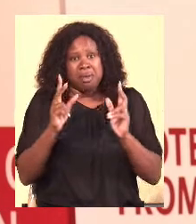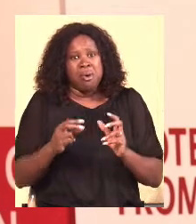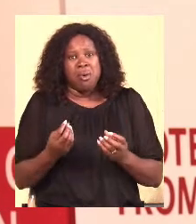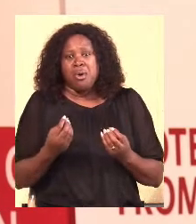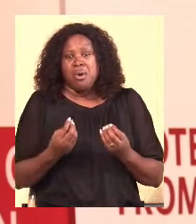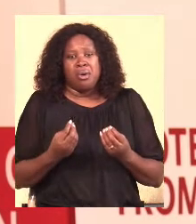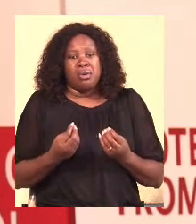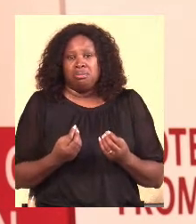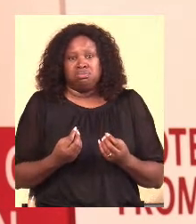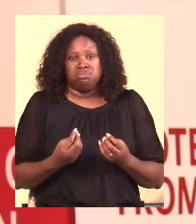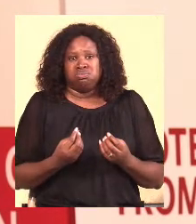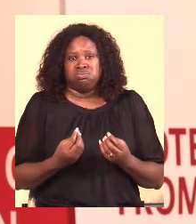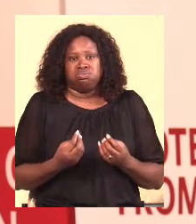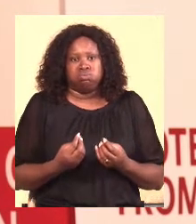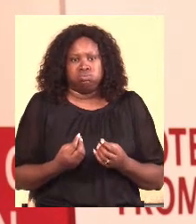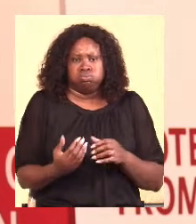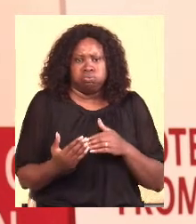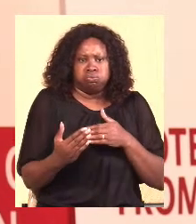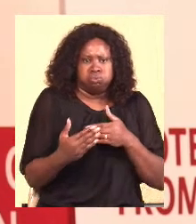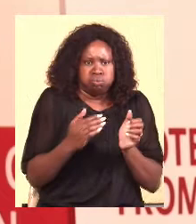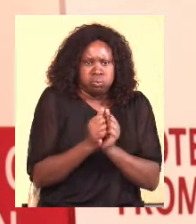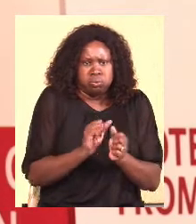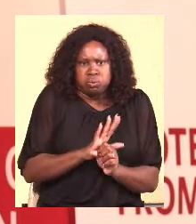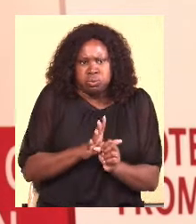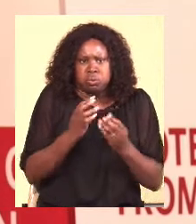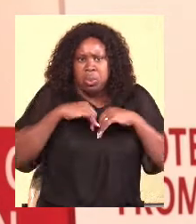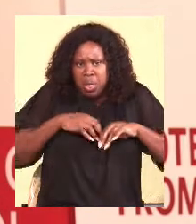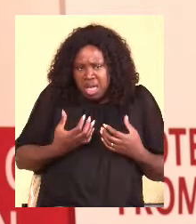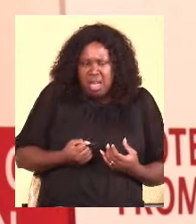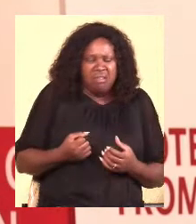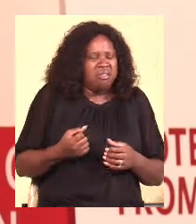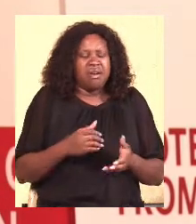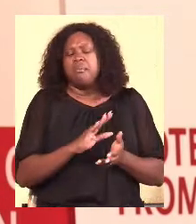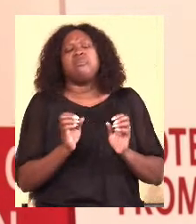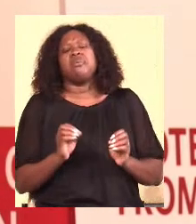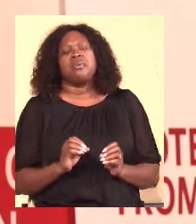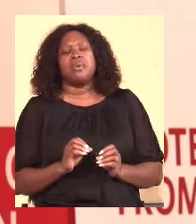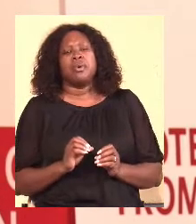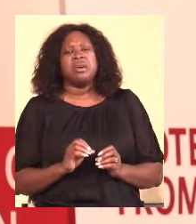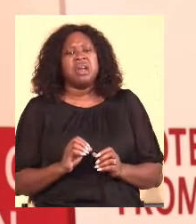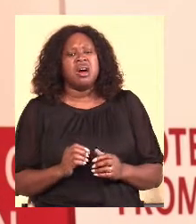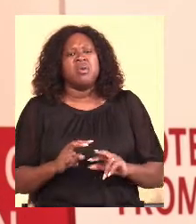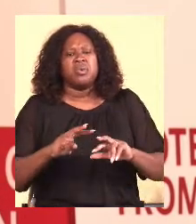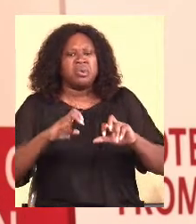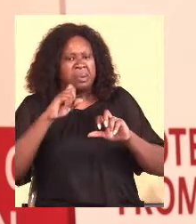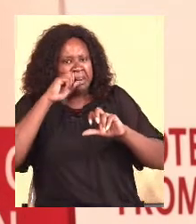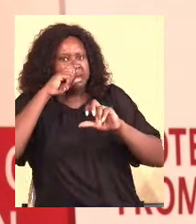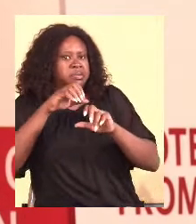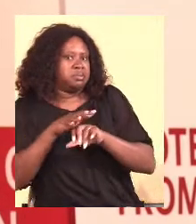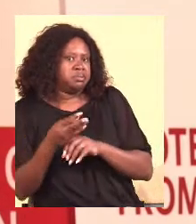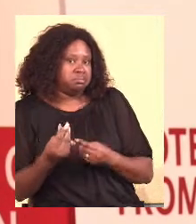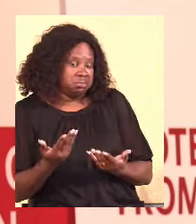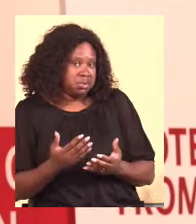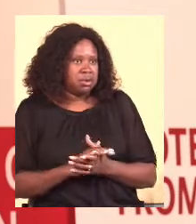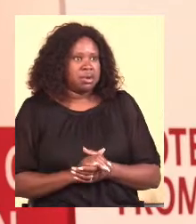exposed at all to situations whereby there are people that have been affected by corona. Now, the 750 is to try to